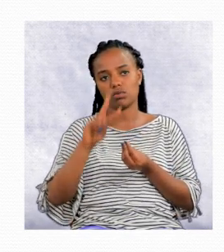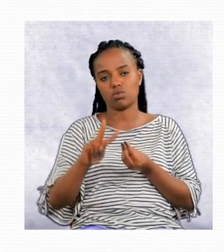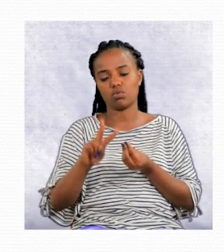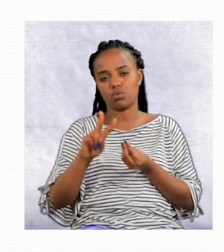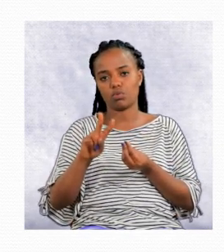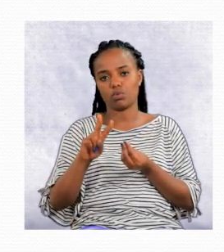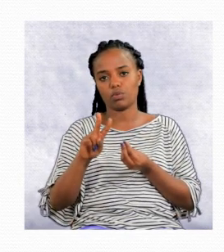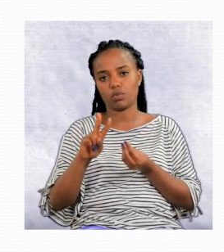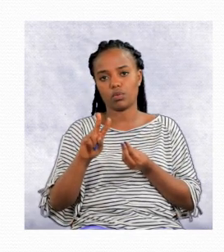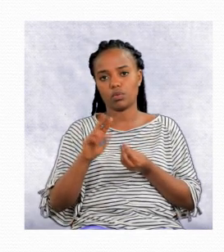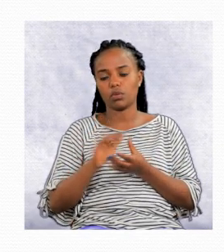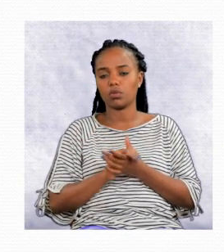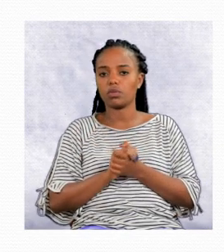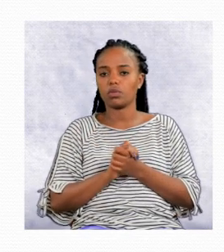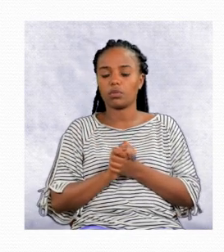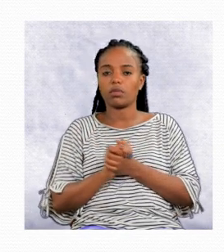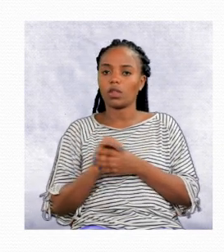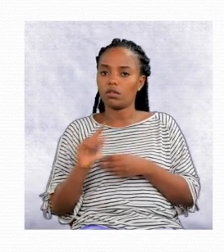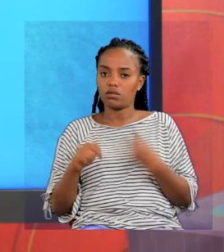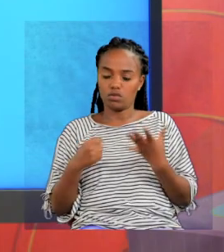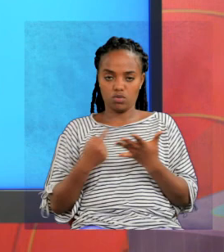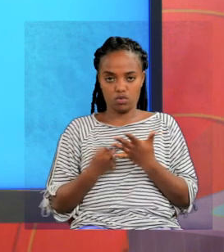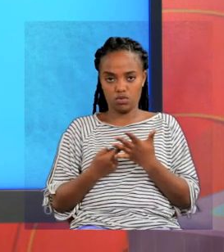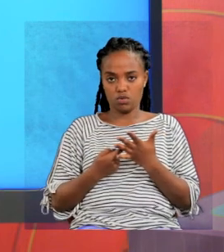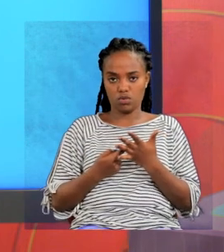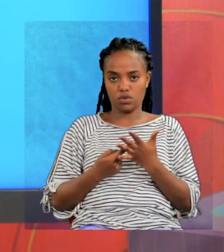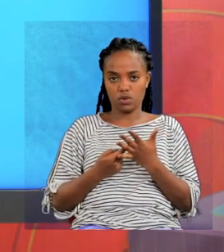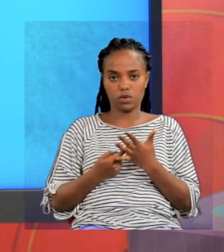2. So